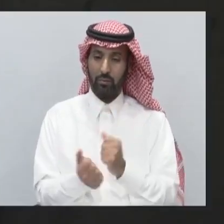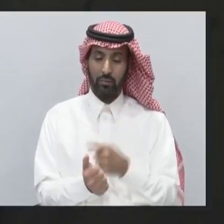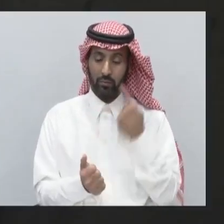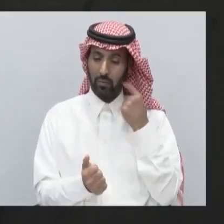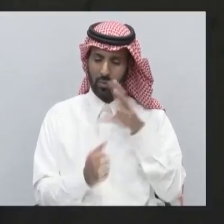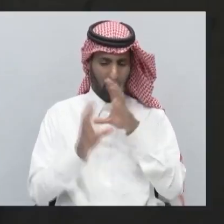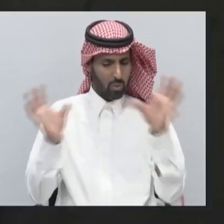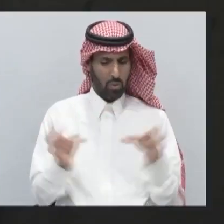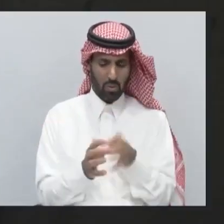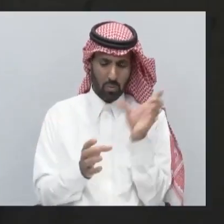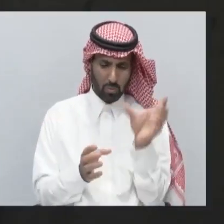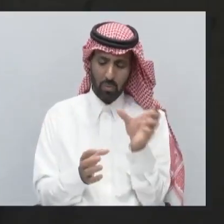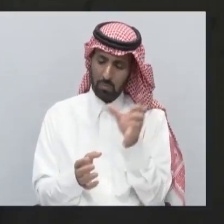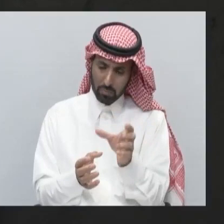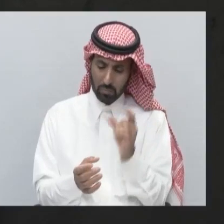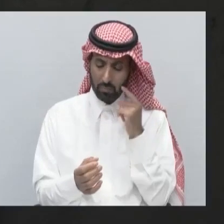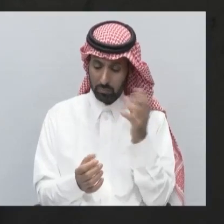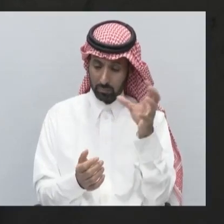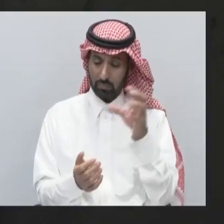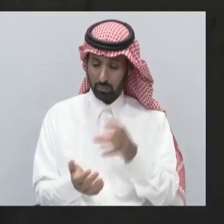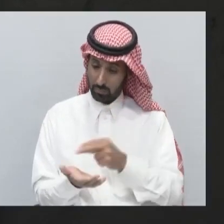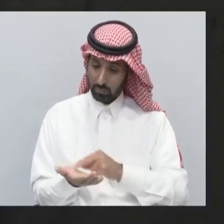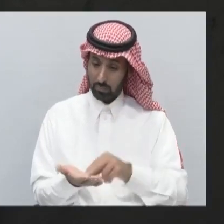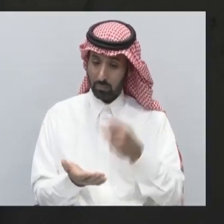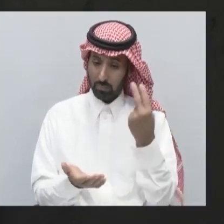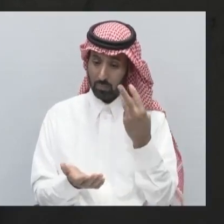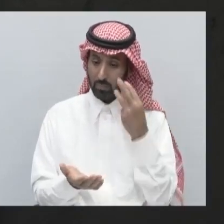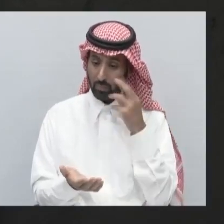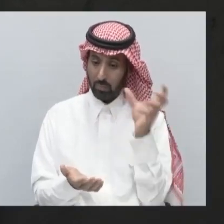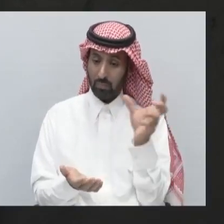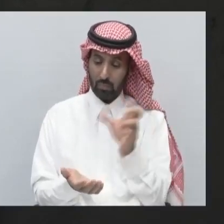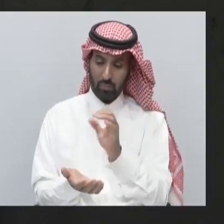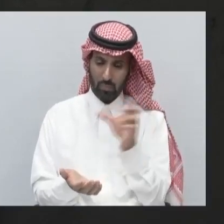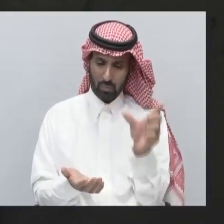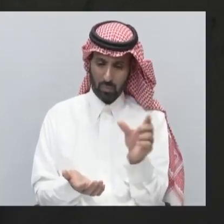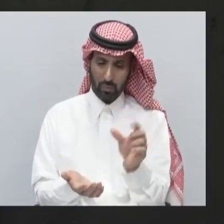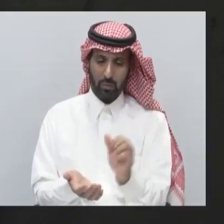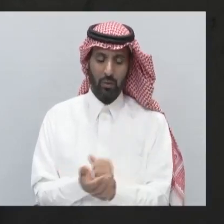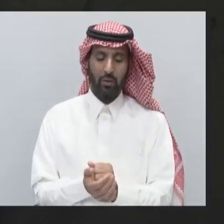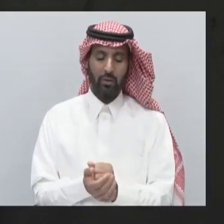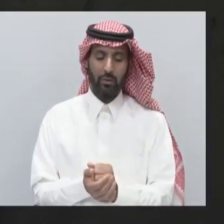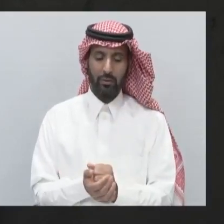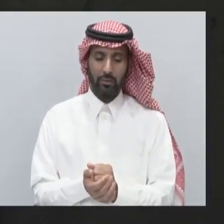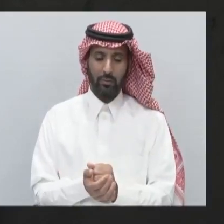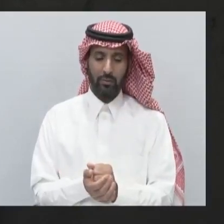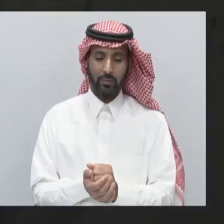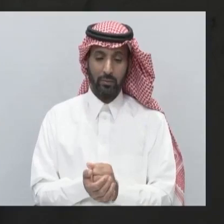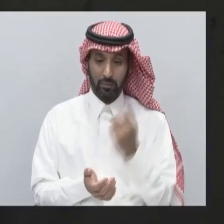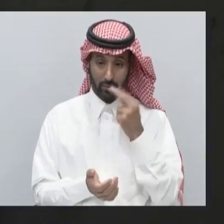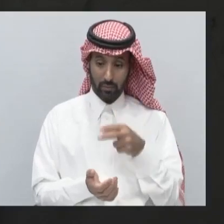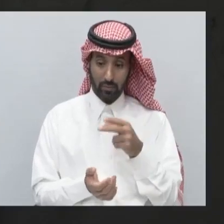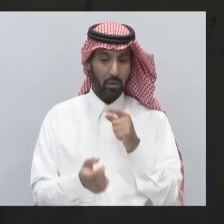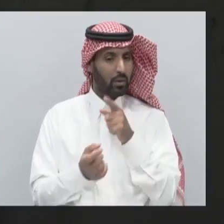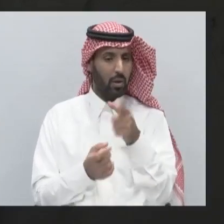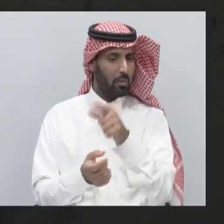one paragraph, or in 3 to 4 sentences, shorter than the other one. You're not asking